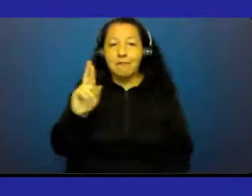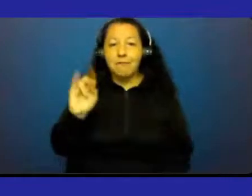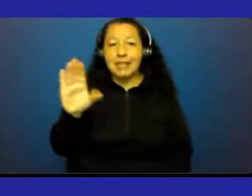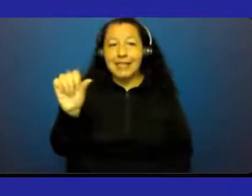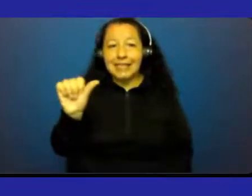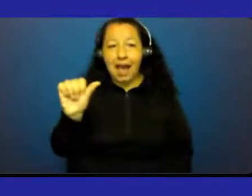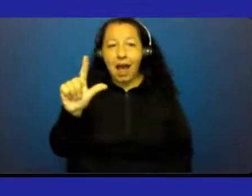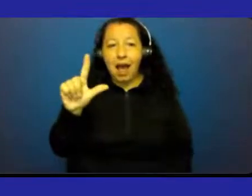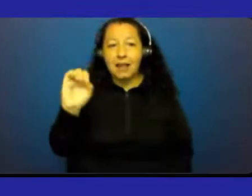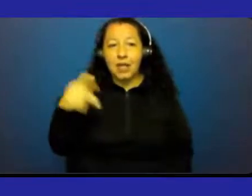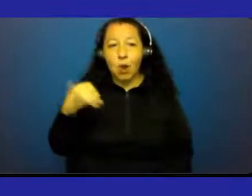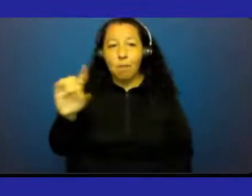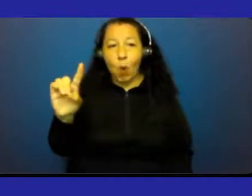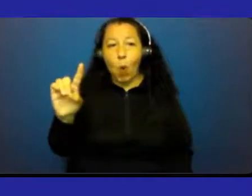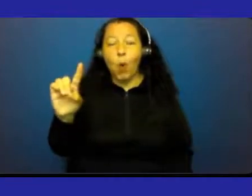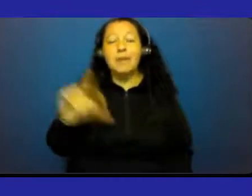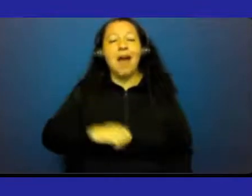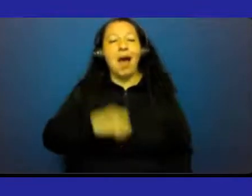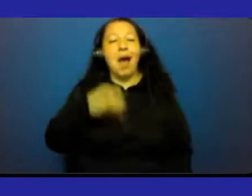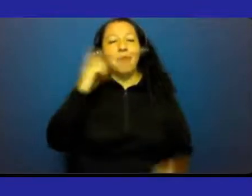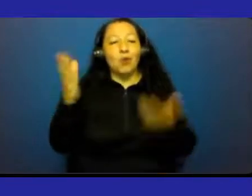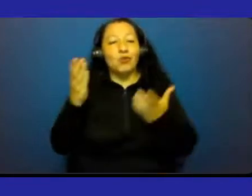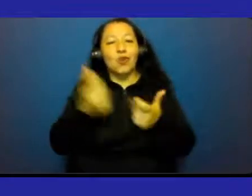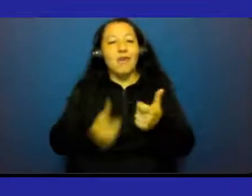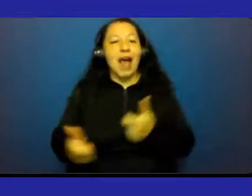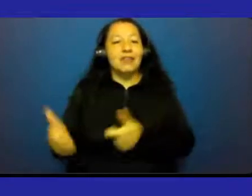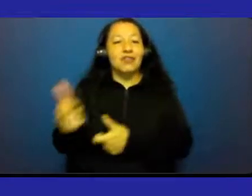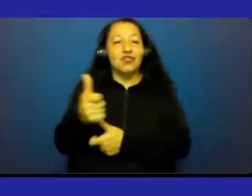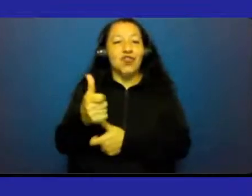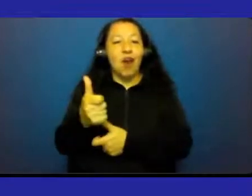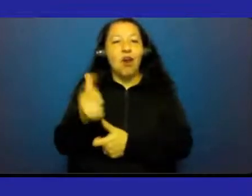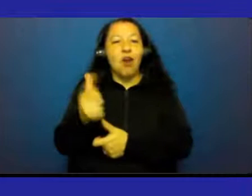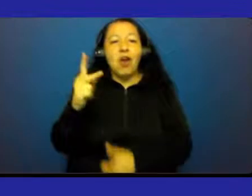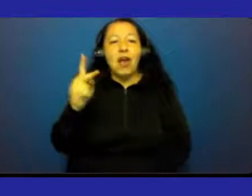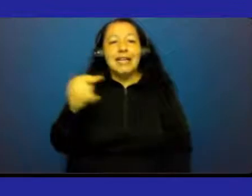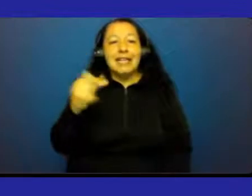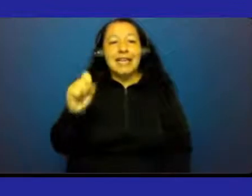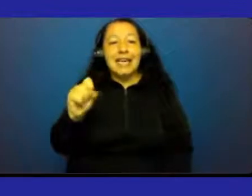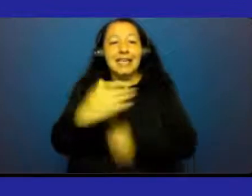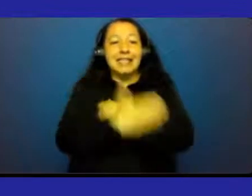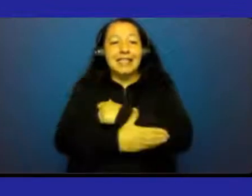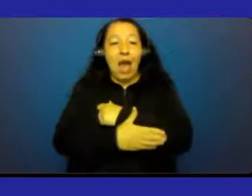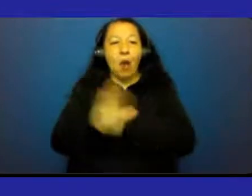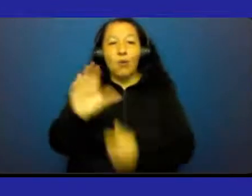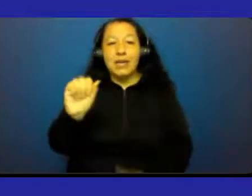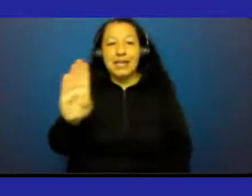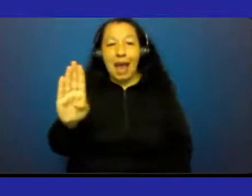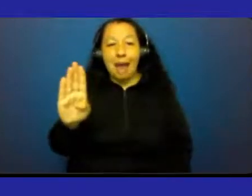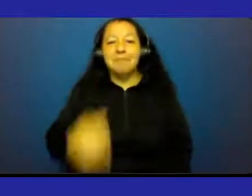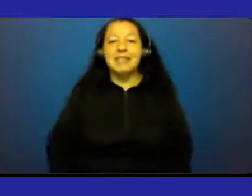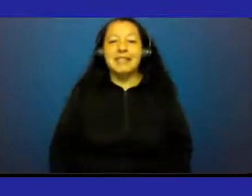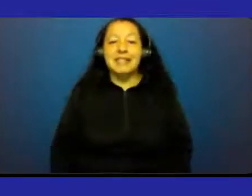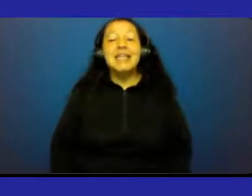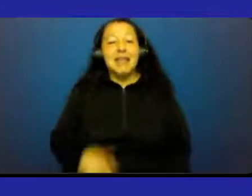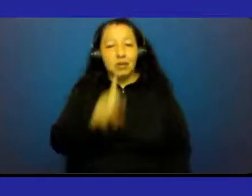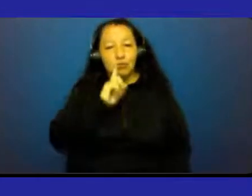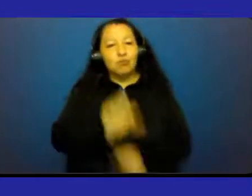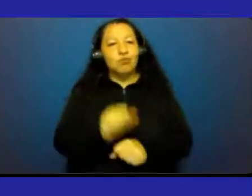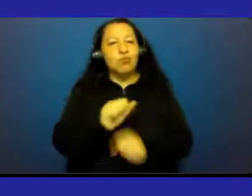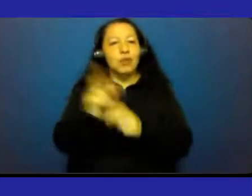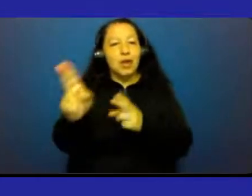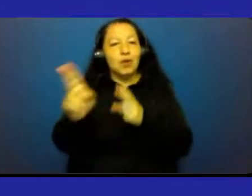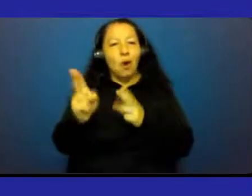Leopold. I am proud to serve as chair on the Kings County CABs. It is indeed an honor to serve